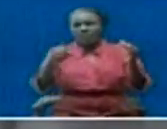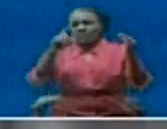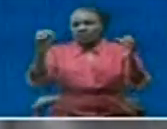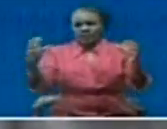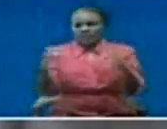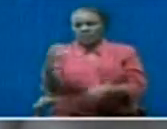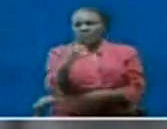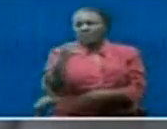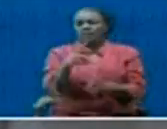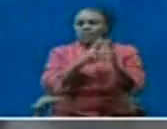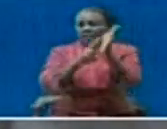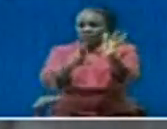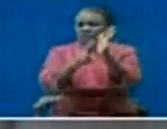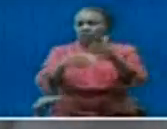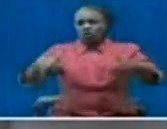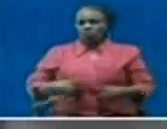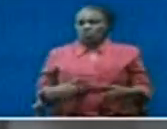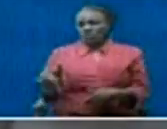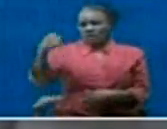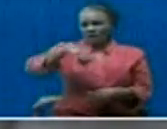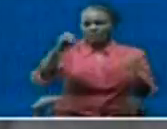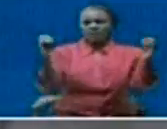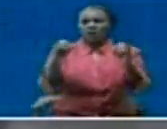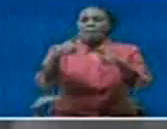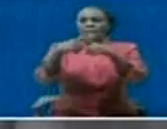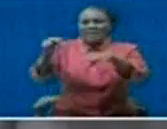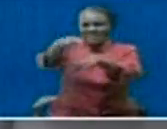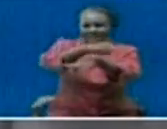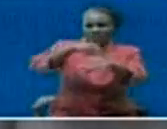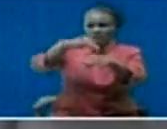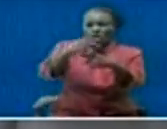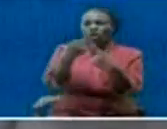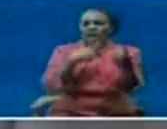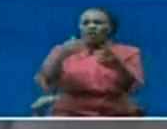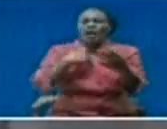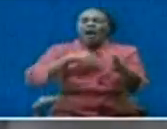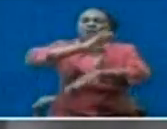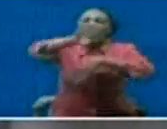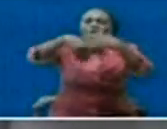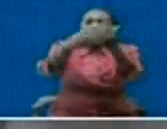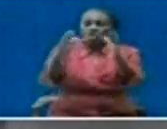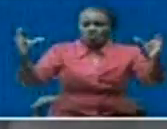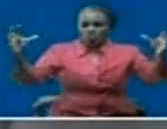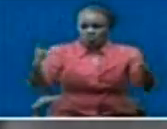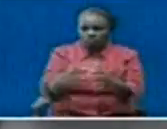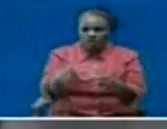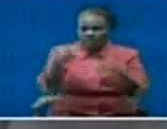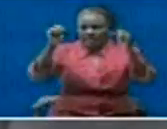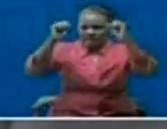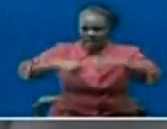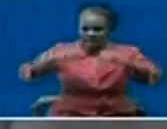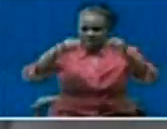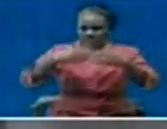representatives of youth, workers, farmers can't come. We wanted a national dialogue that brings in all members of our community. Then anything that is agreed